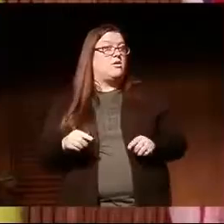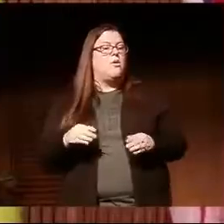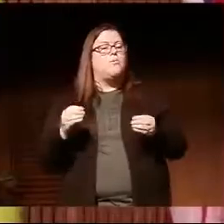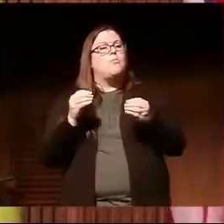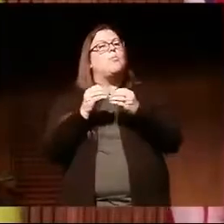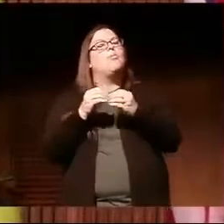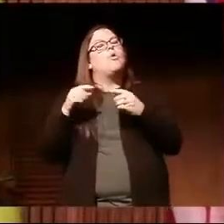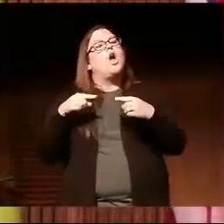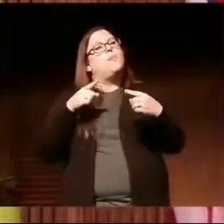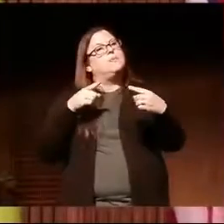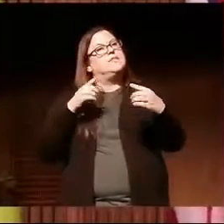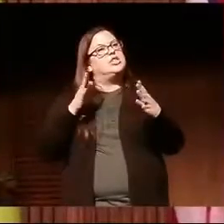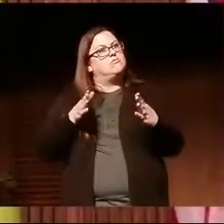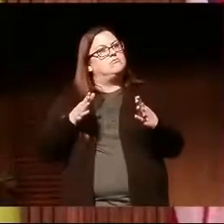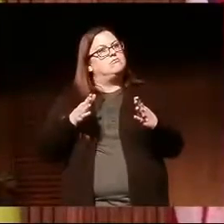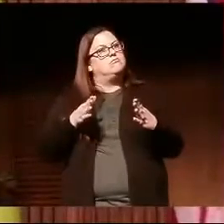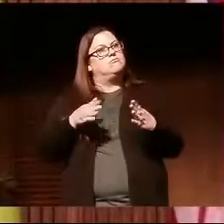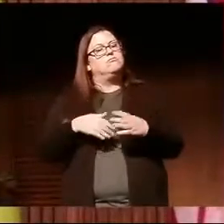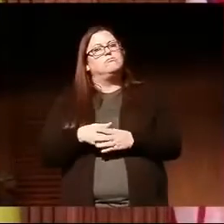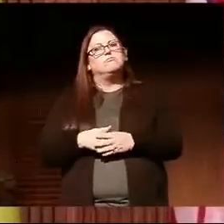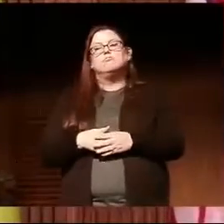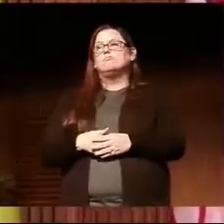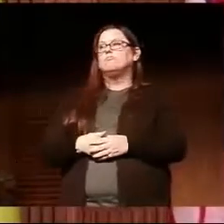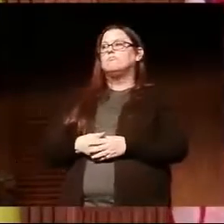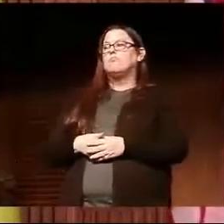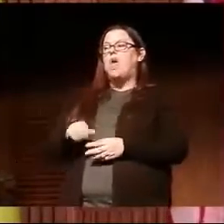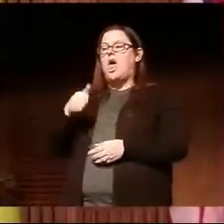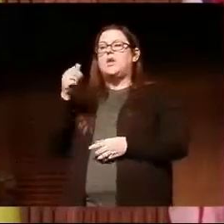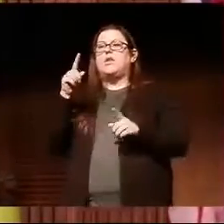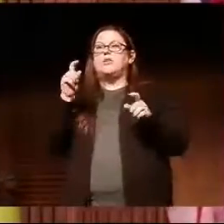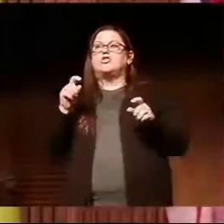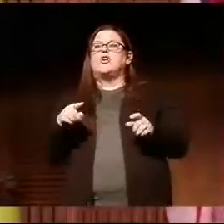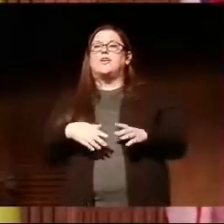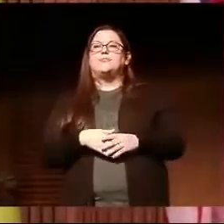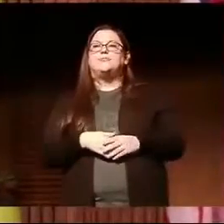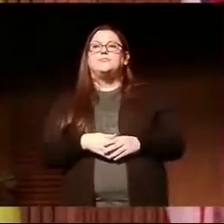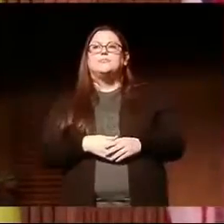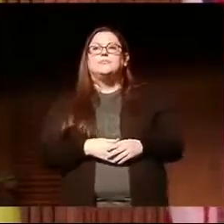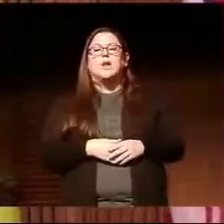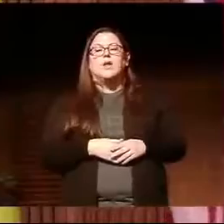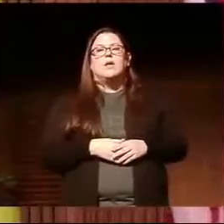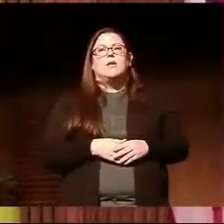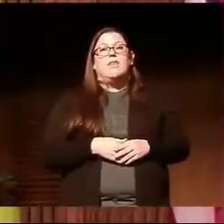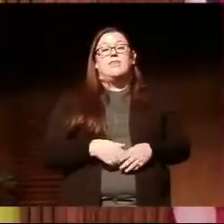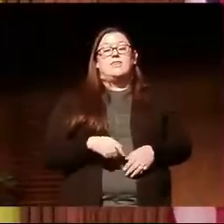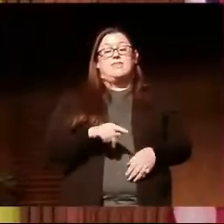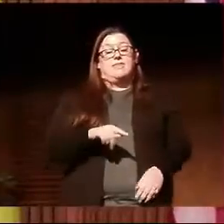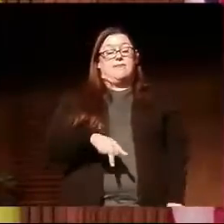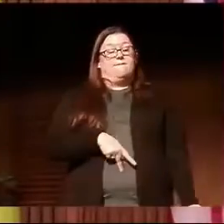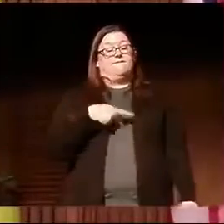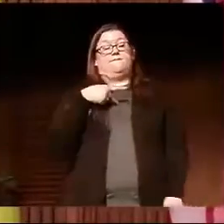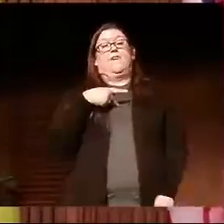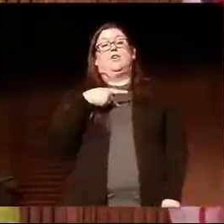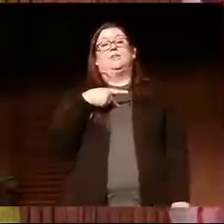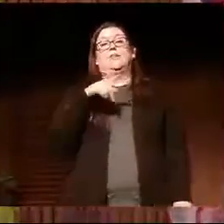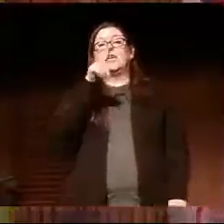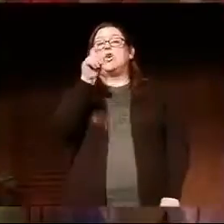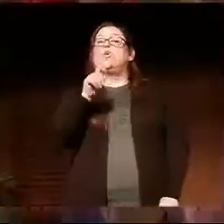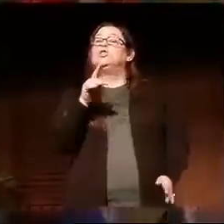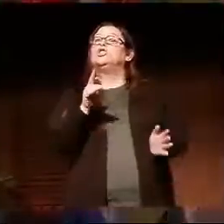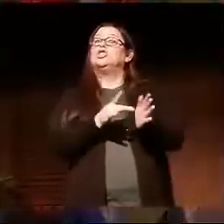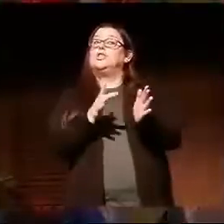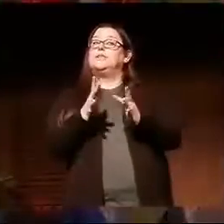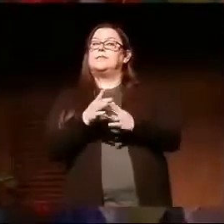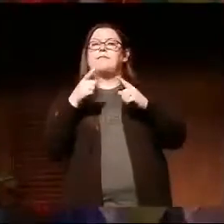2, we have yet another trial. This time, it's the Pharisees specifically questioning Jesus, finally directing